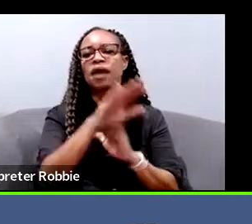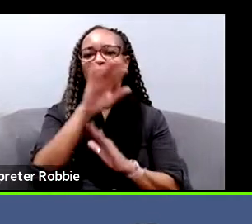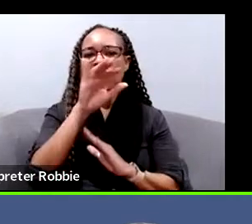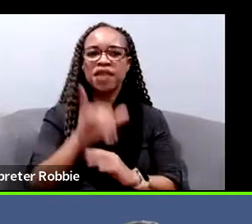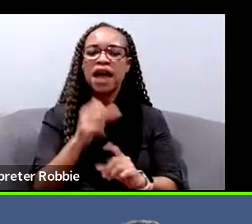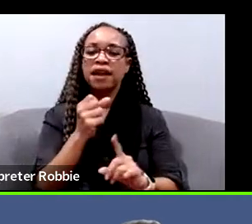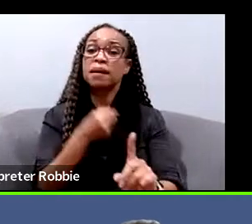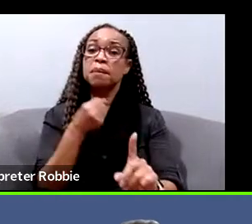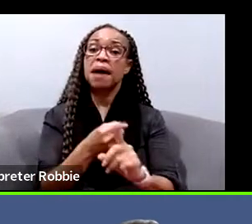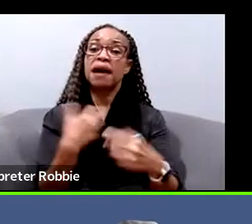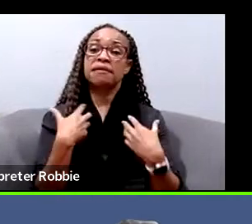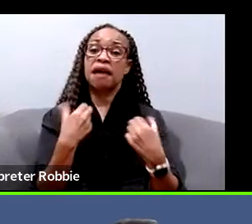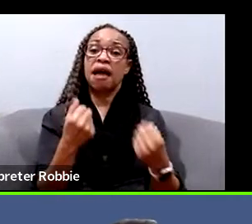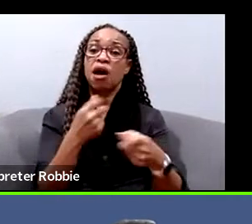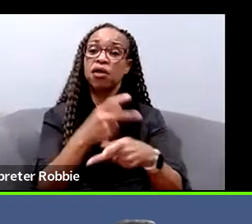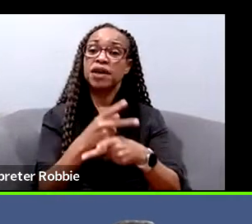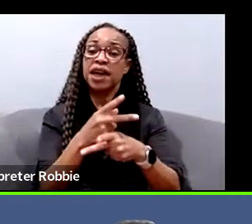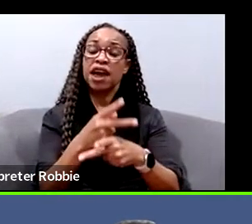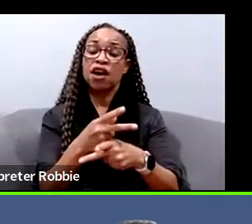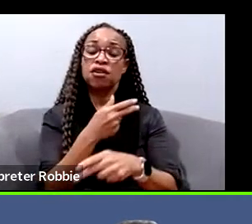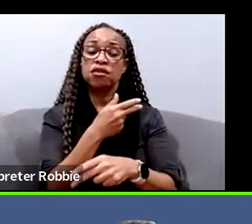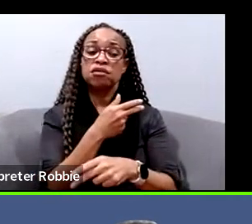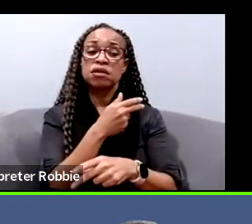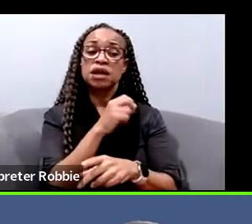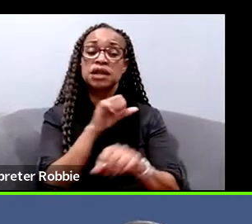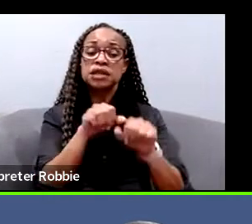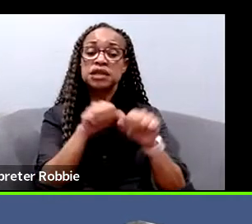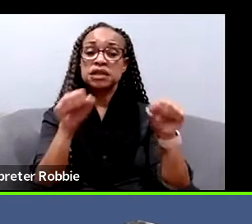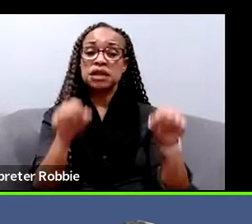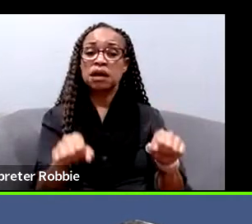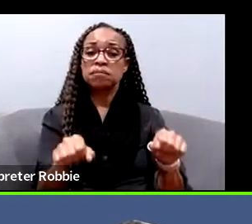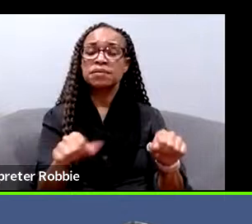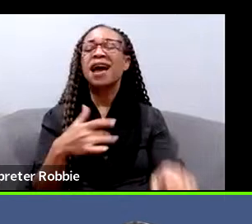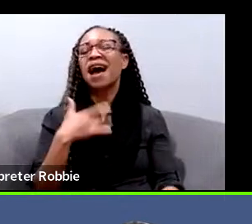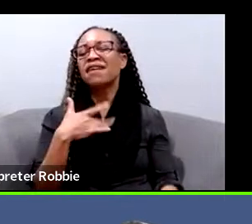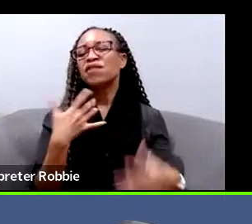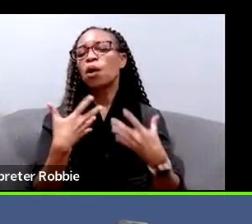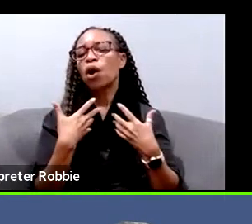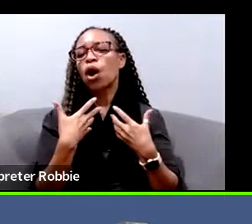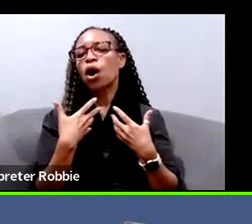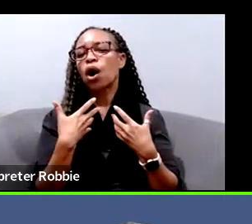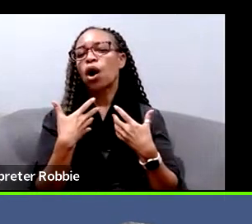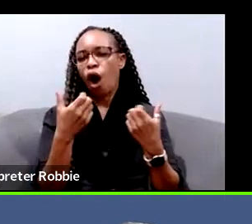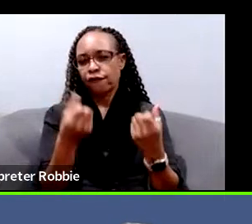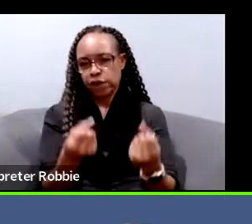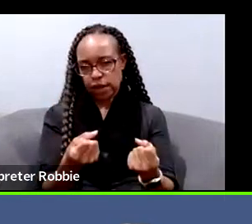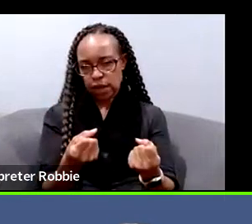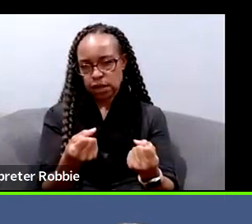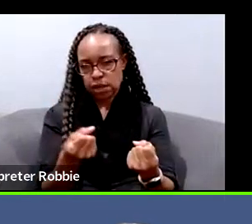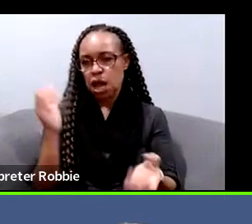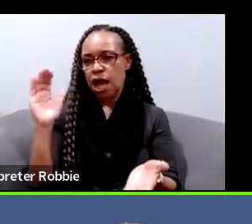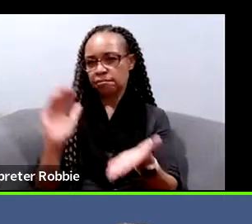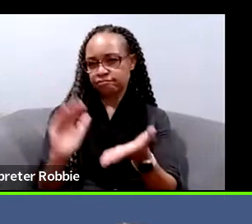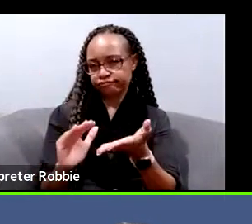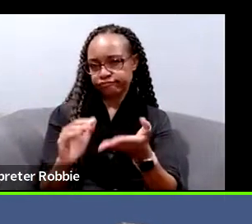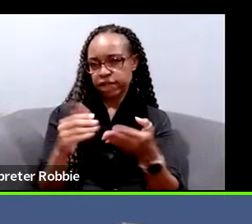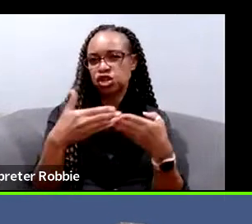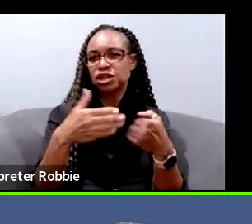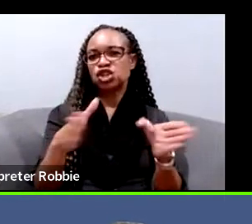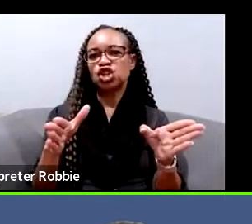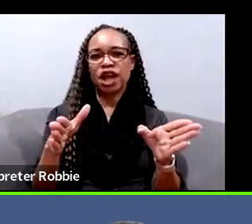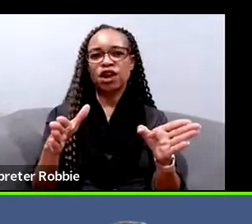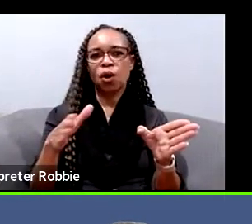system, I feel more confident that that's less likely for the sort of general population, that we're going to